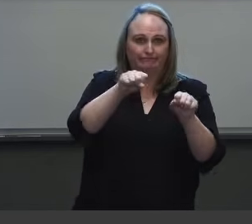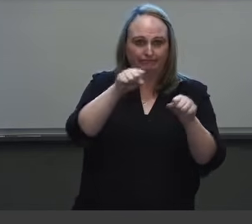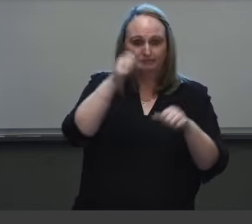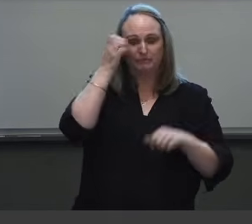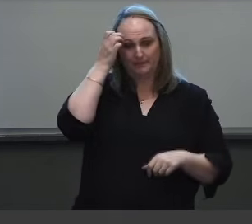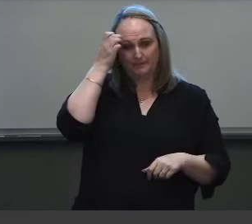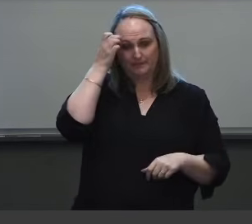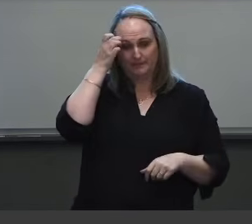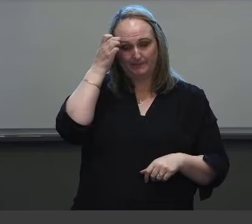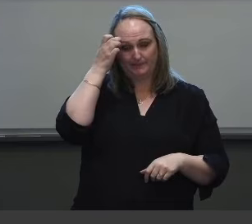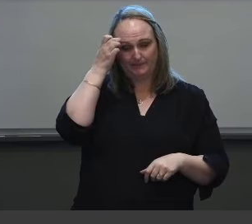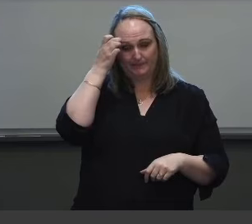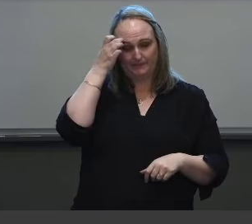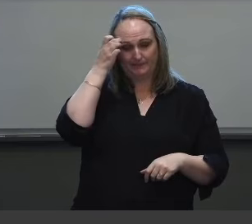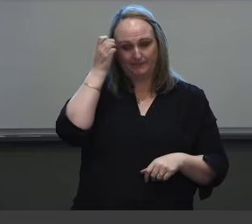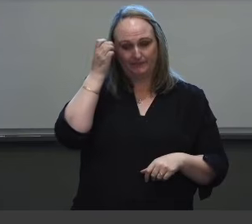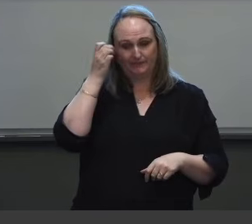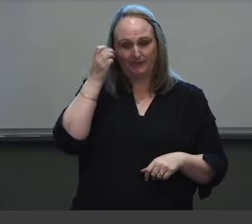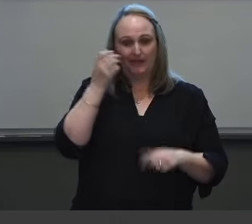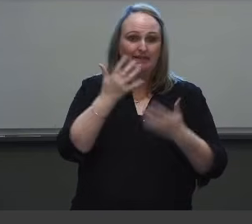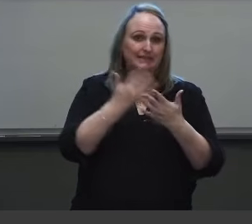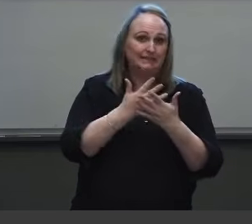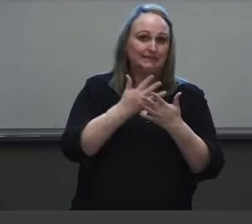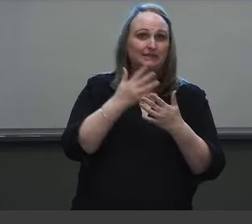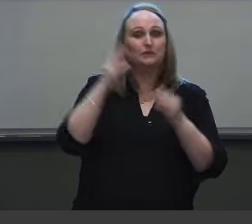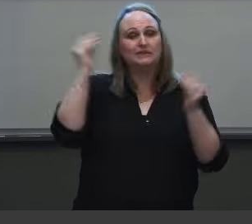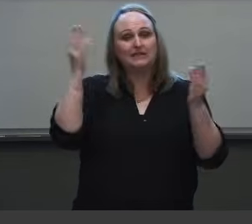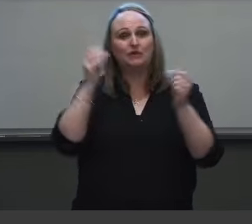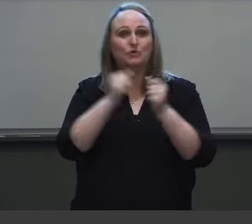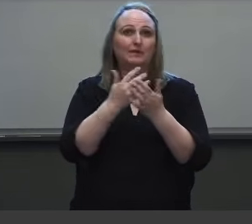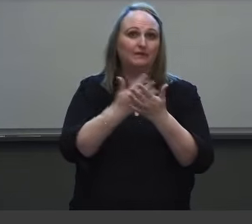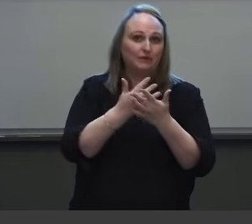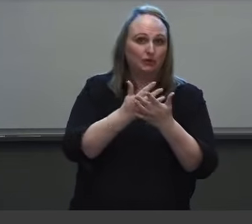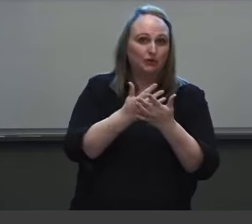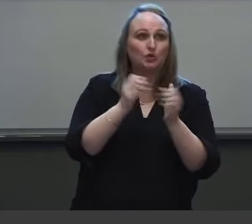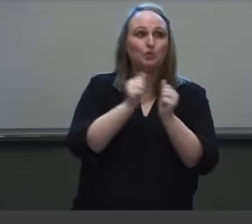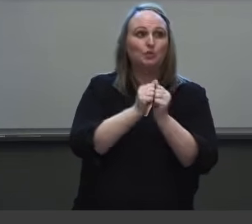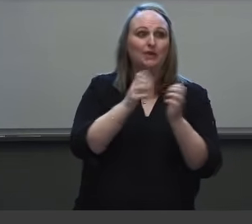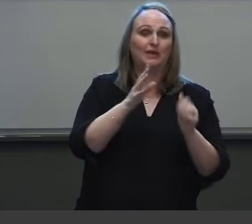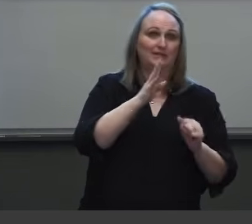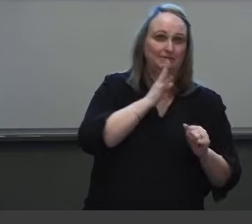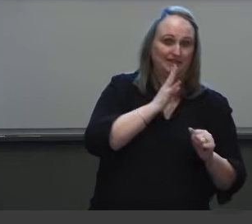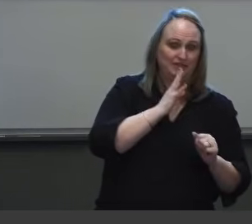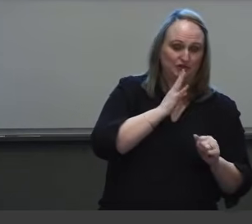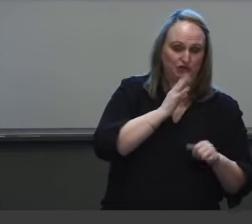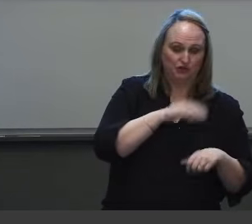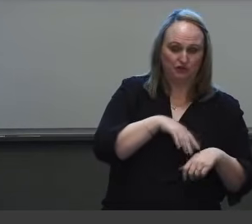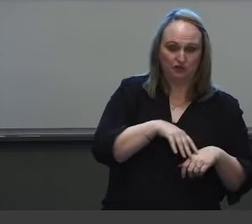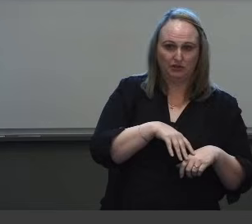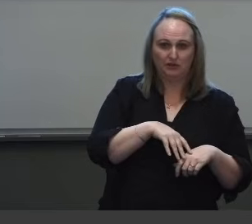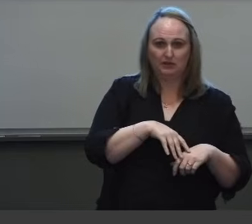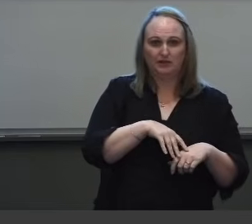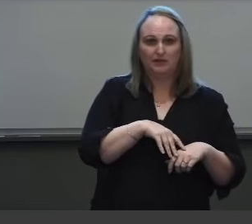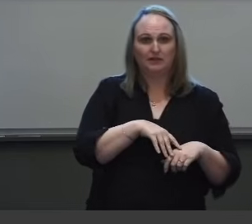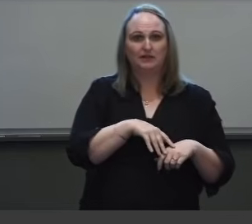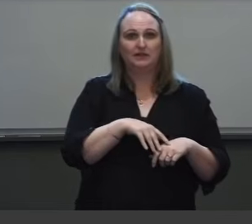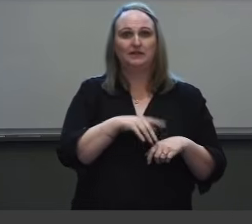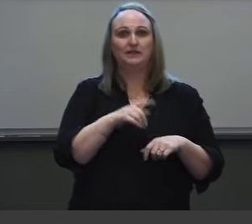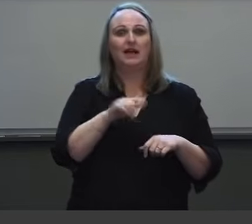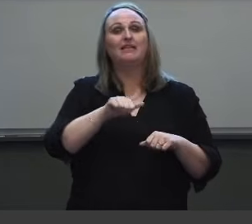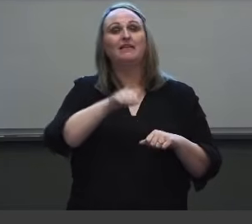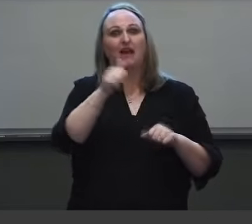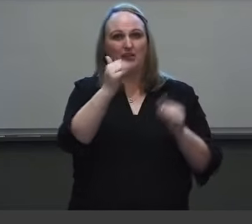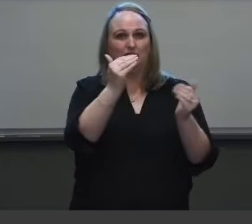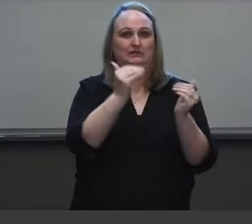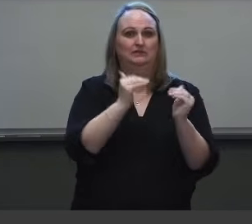or fourth condition. Siren with filter without speech. So we had two conditions there. One where there was a speech sound